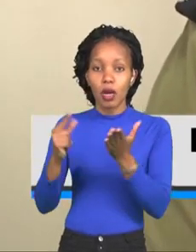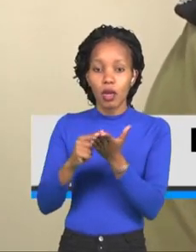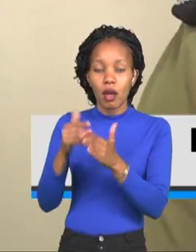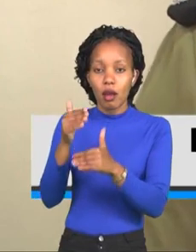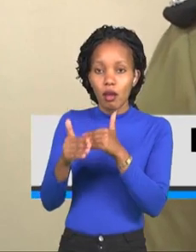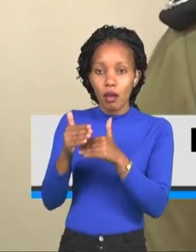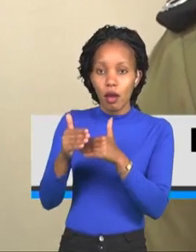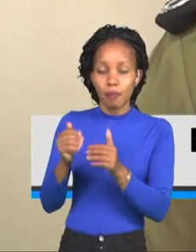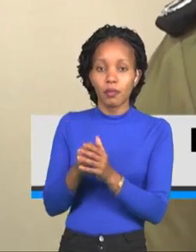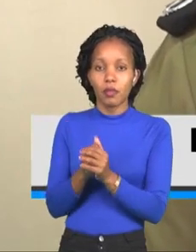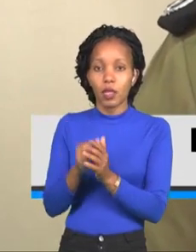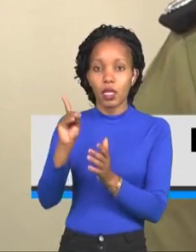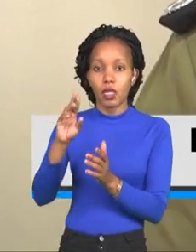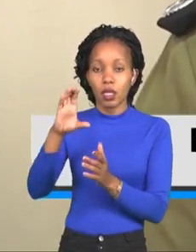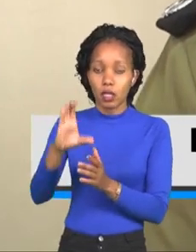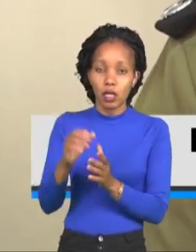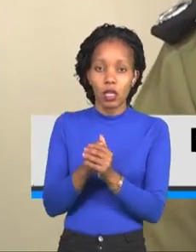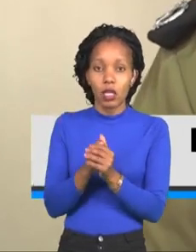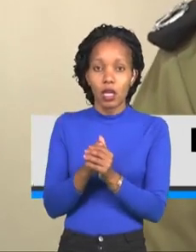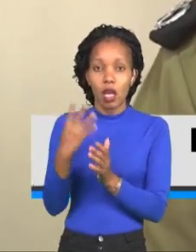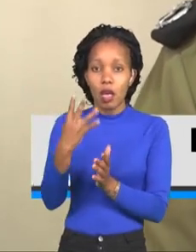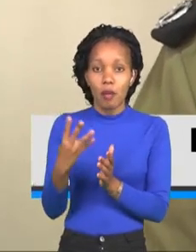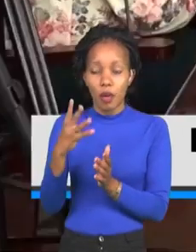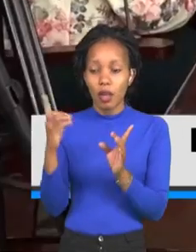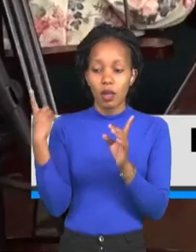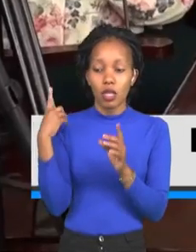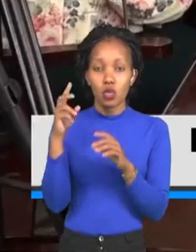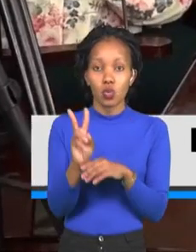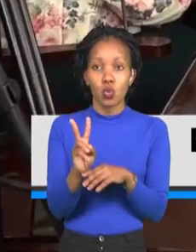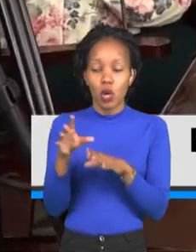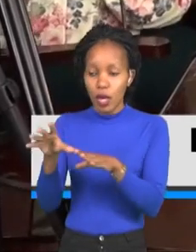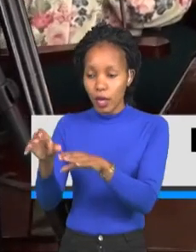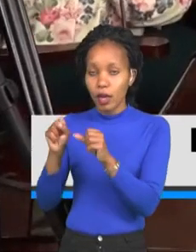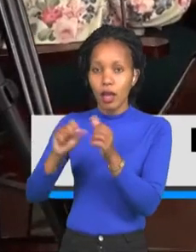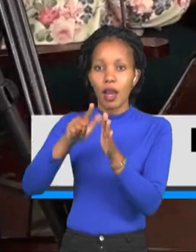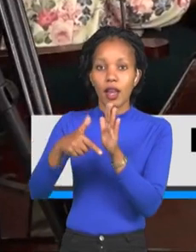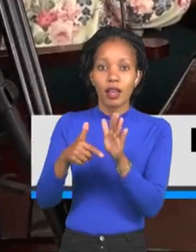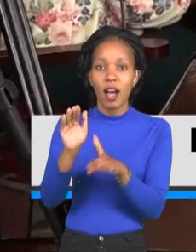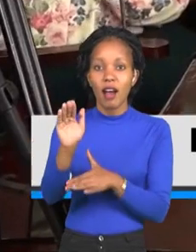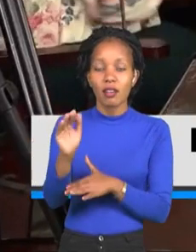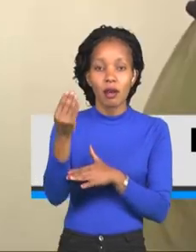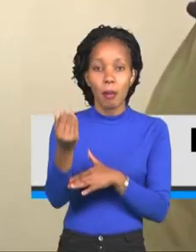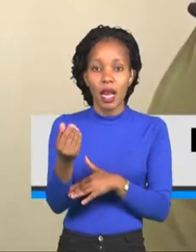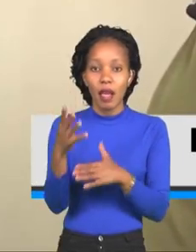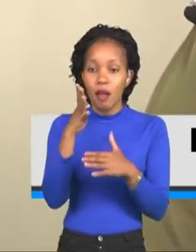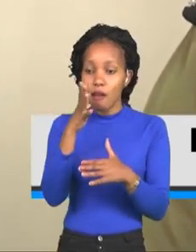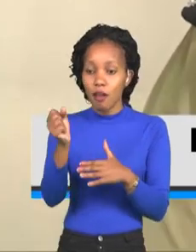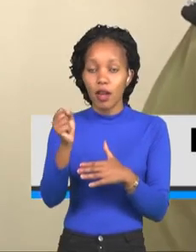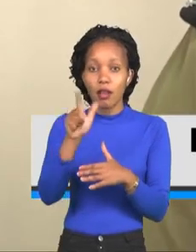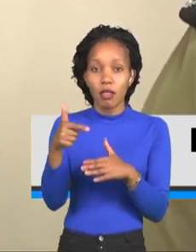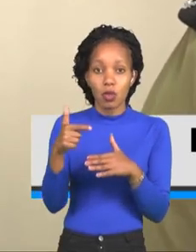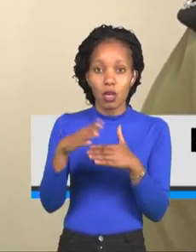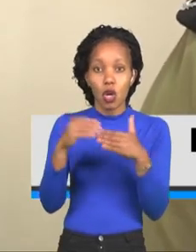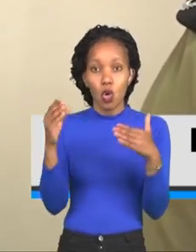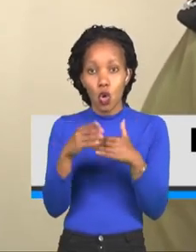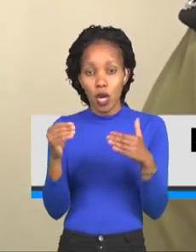border with the Democratic Republic of Congo on April 2nd. The kidnappers later demanded a ransom of $500,000 for her